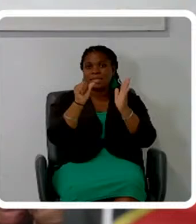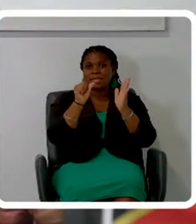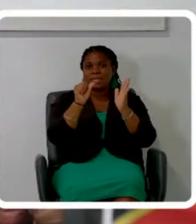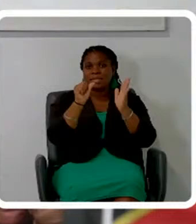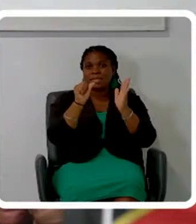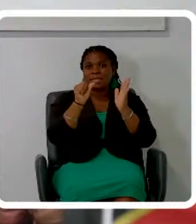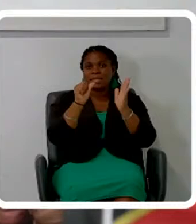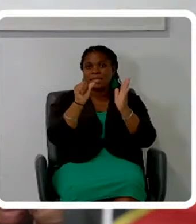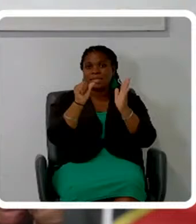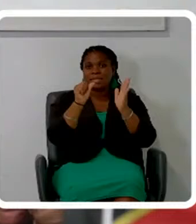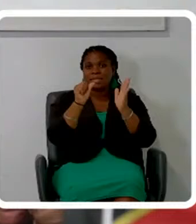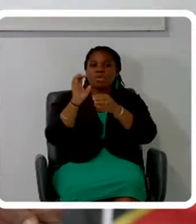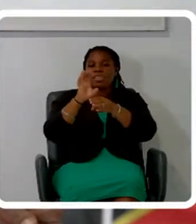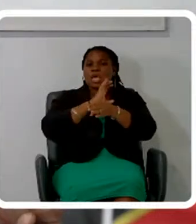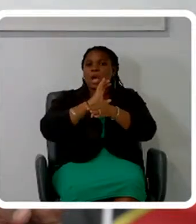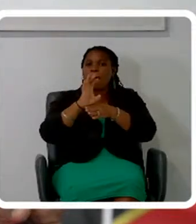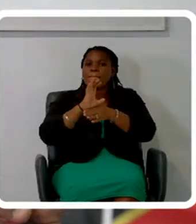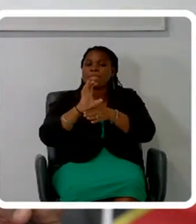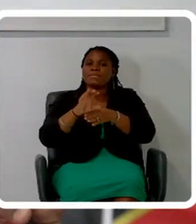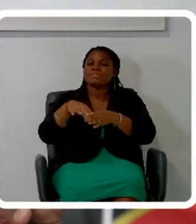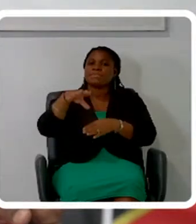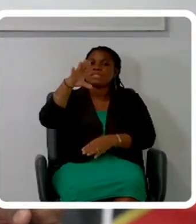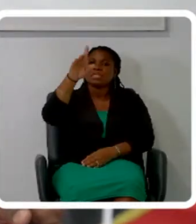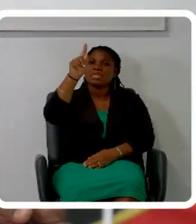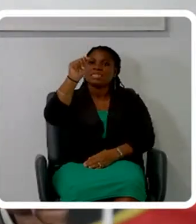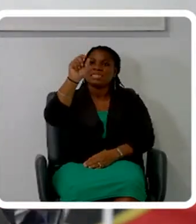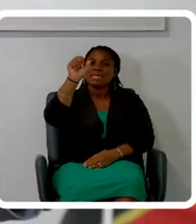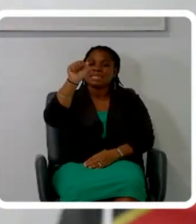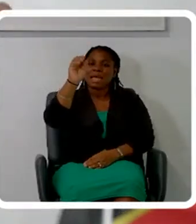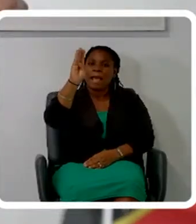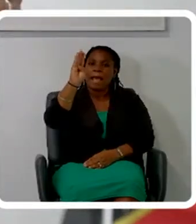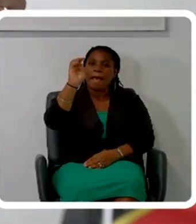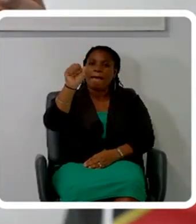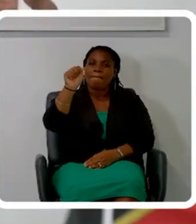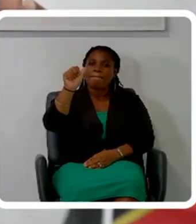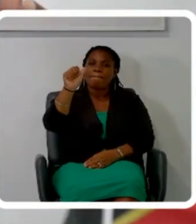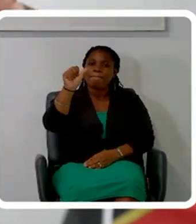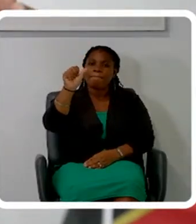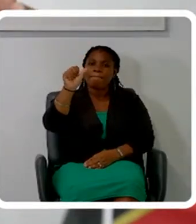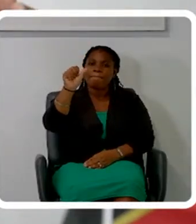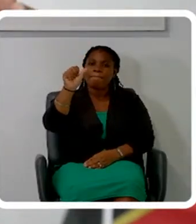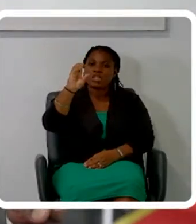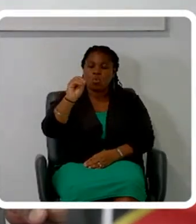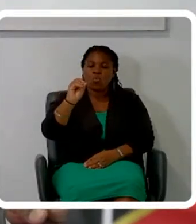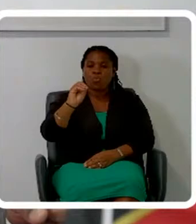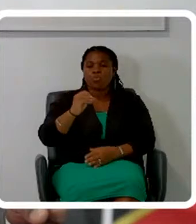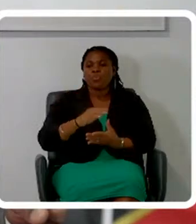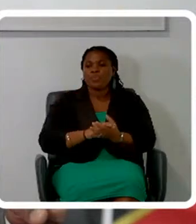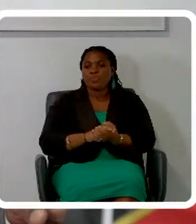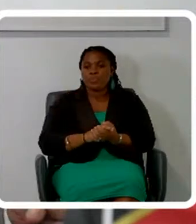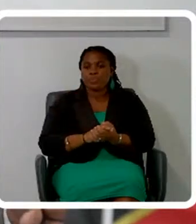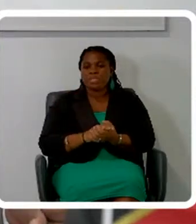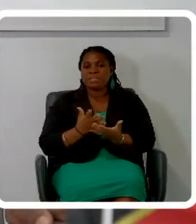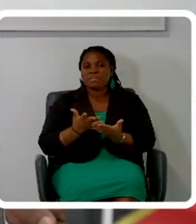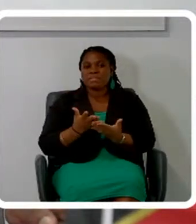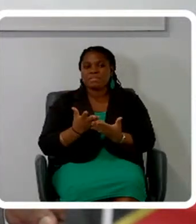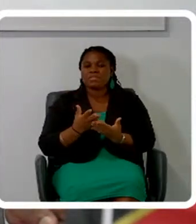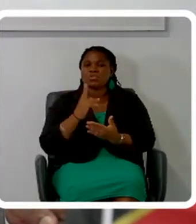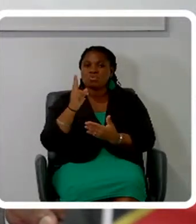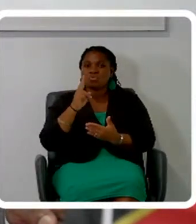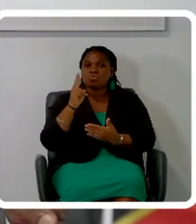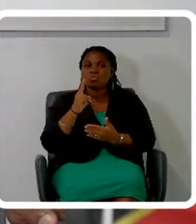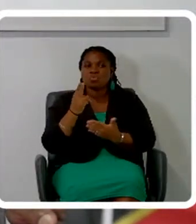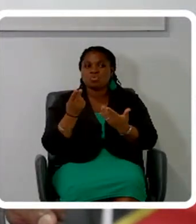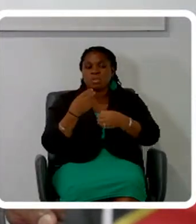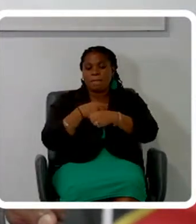Tabasco that we know very well. And we had meaningful discussions. One, Tabasco is seeking to partner with us